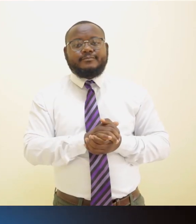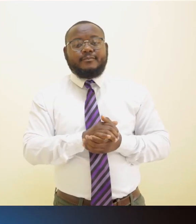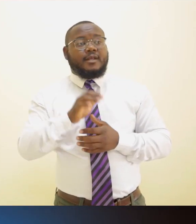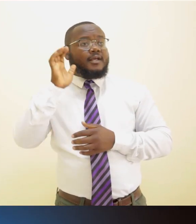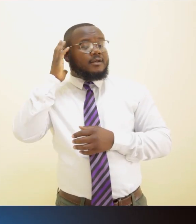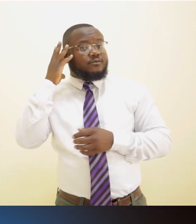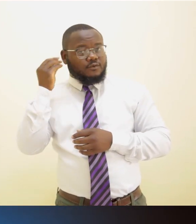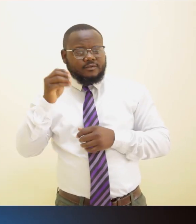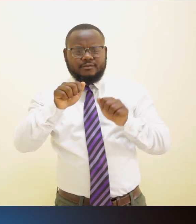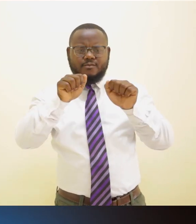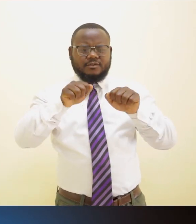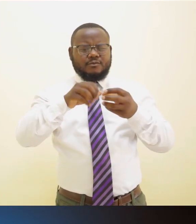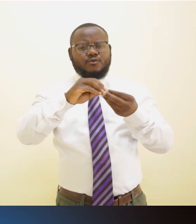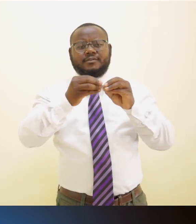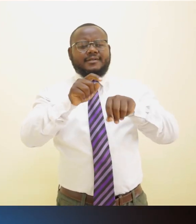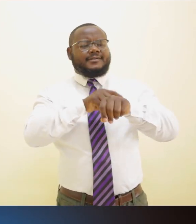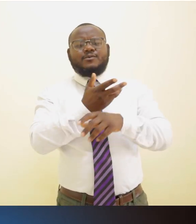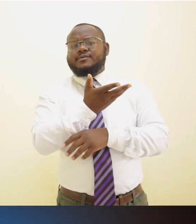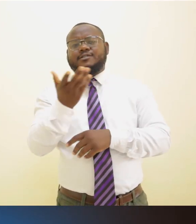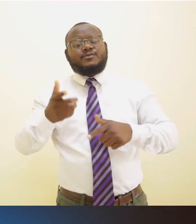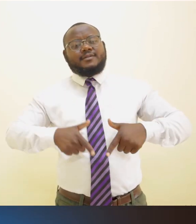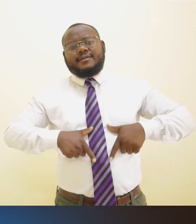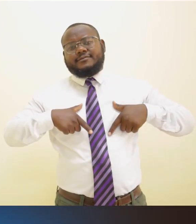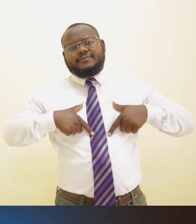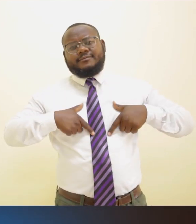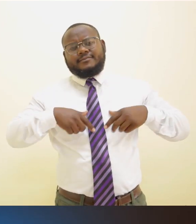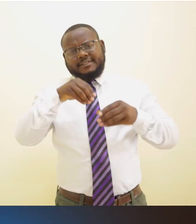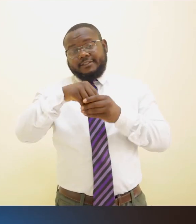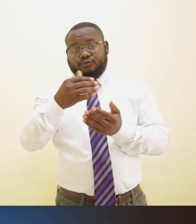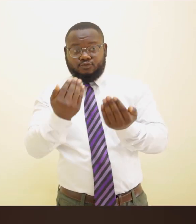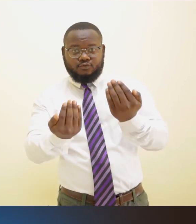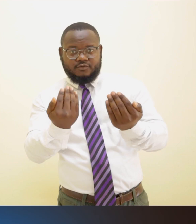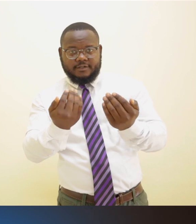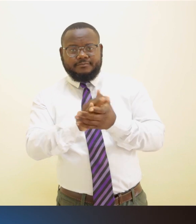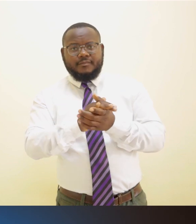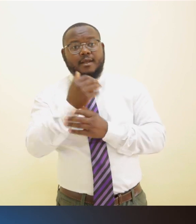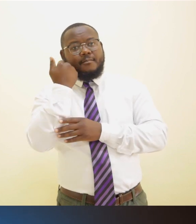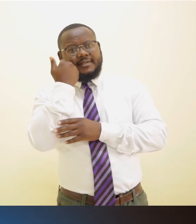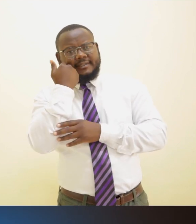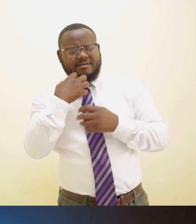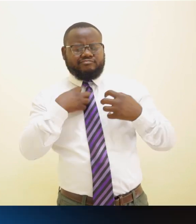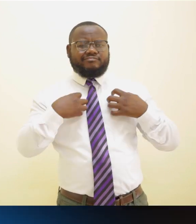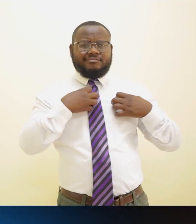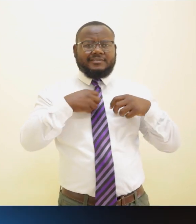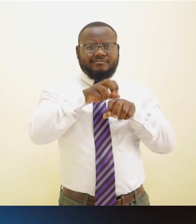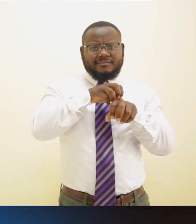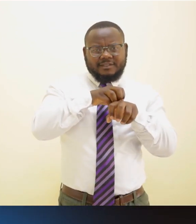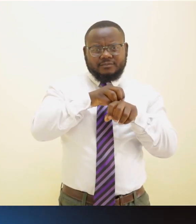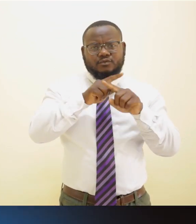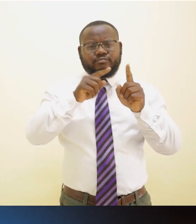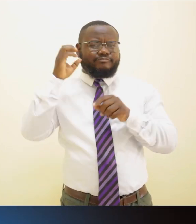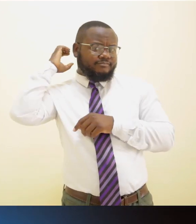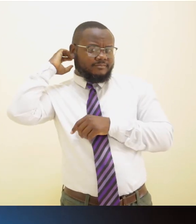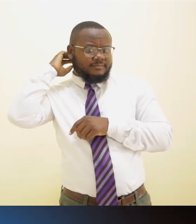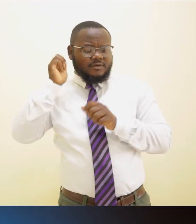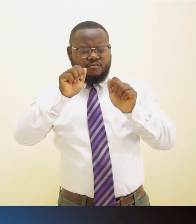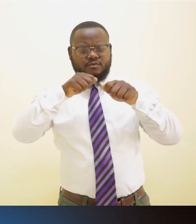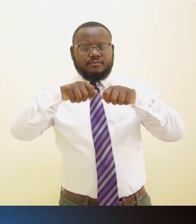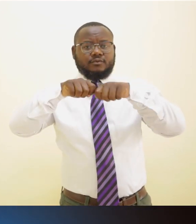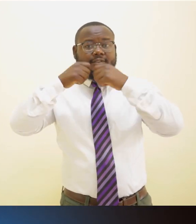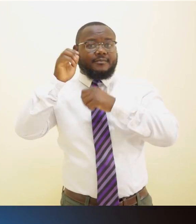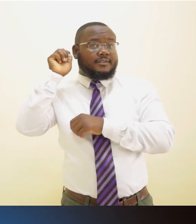Hearing loss can happen at any stage of life. In children, infections like measles, mumps, or meningitis can damage the